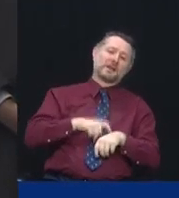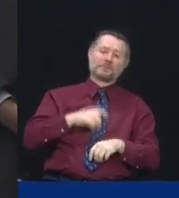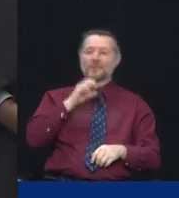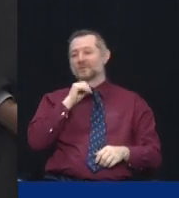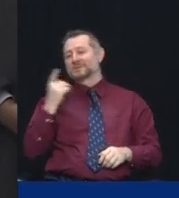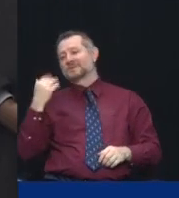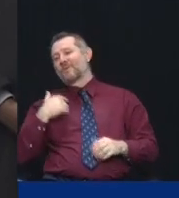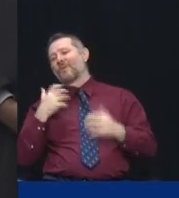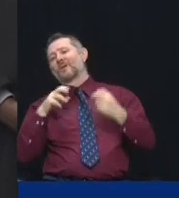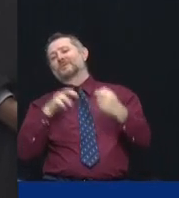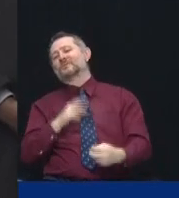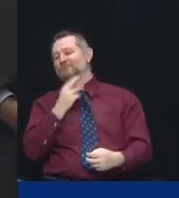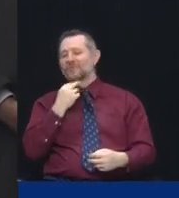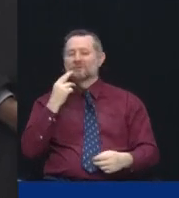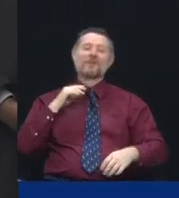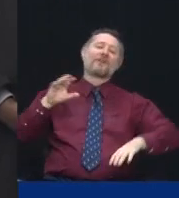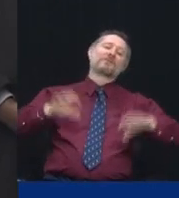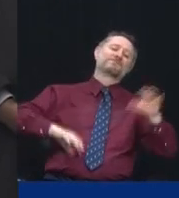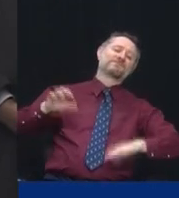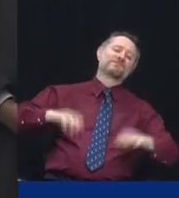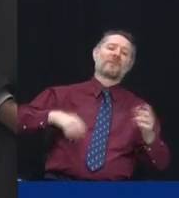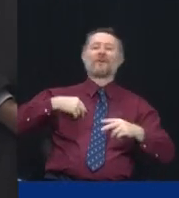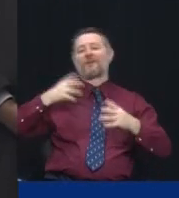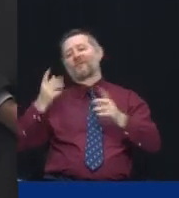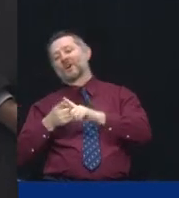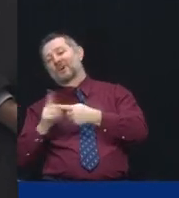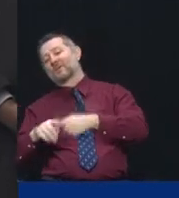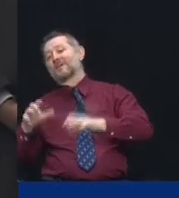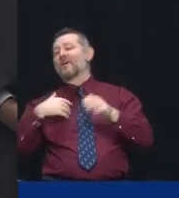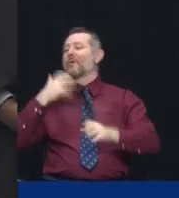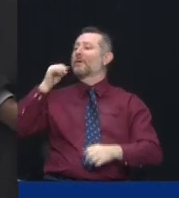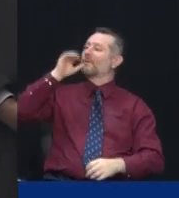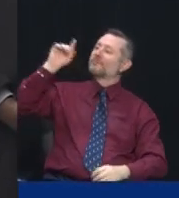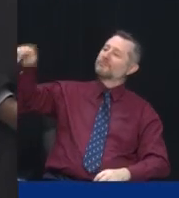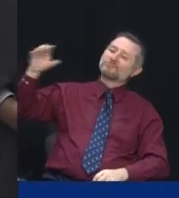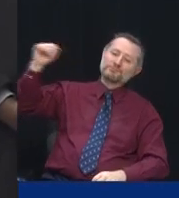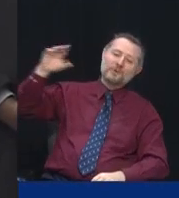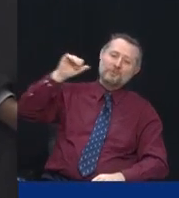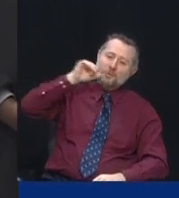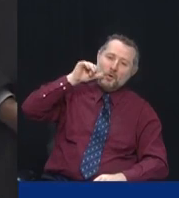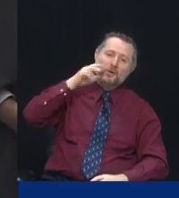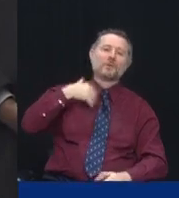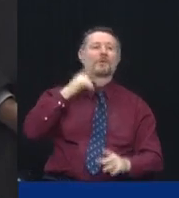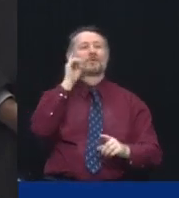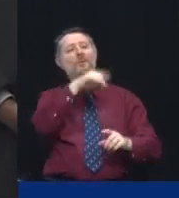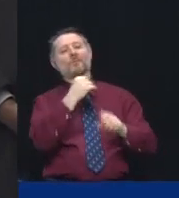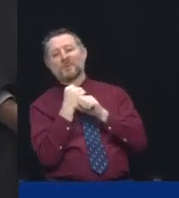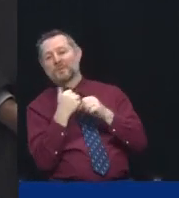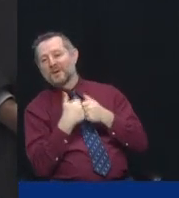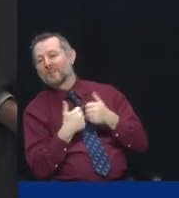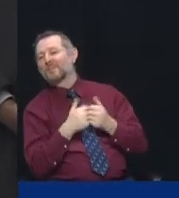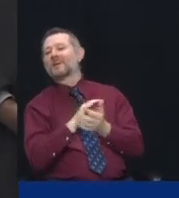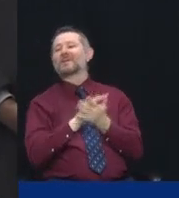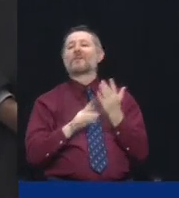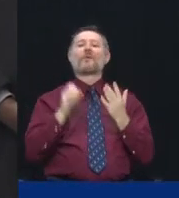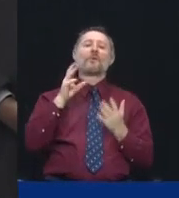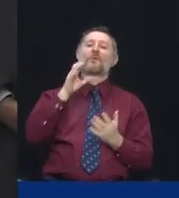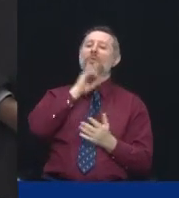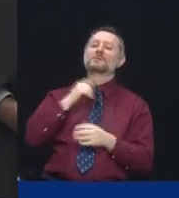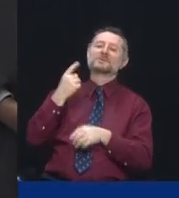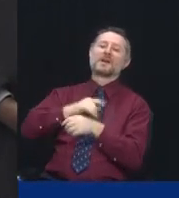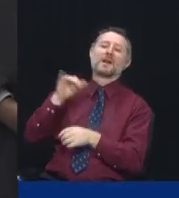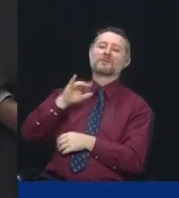my friends. I want to be able to go to a bar. I want to be able to go to a ball game. I want to get back to the old days where life was normal. I want